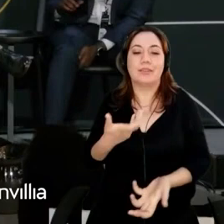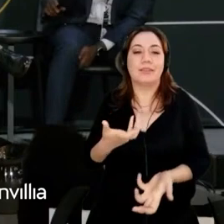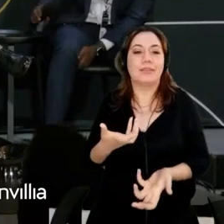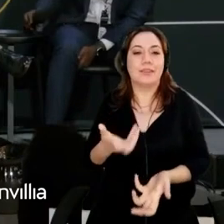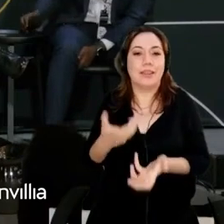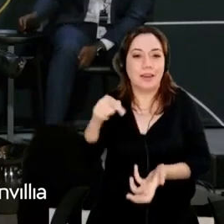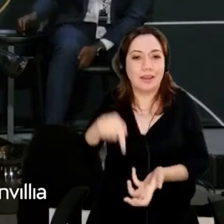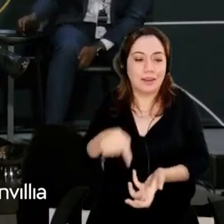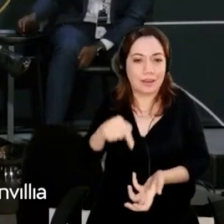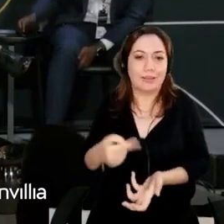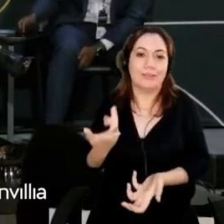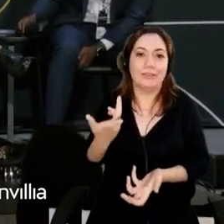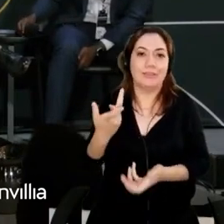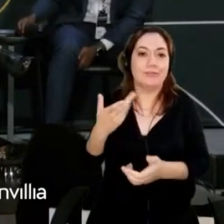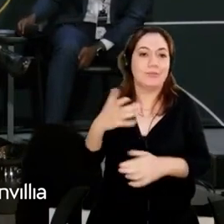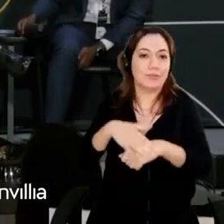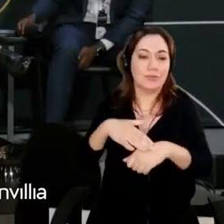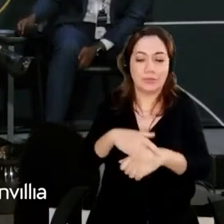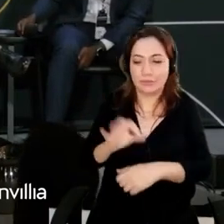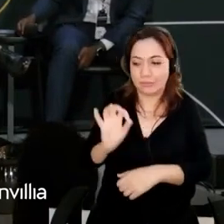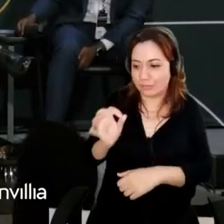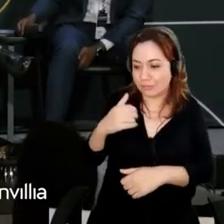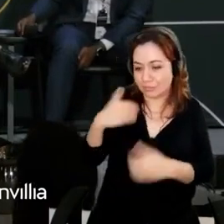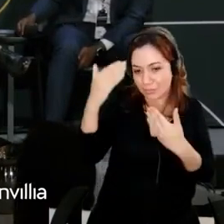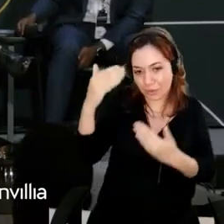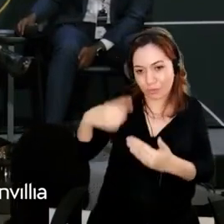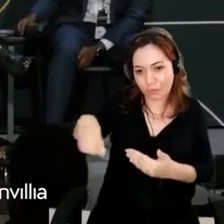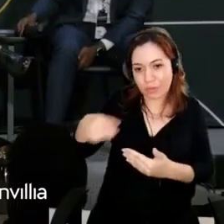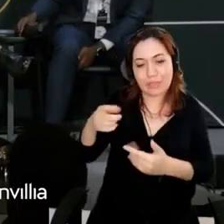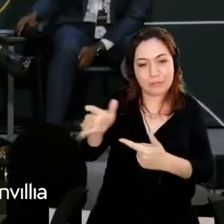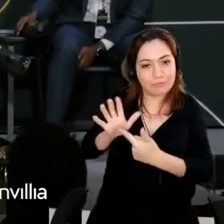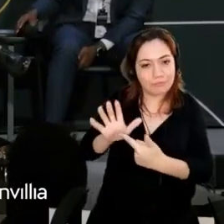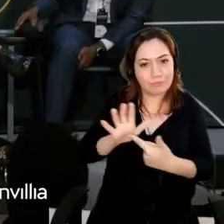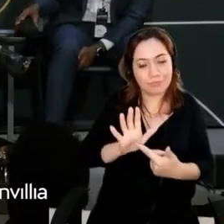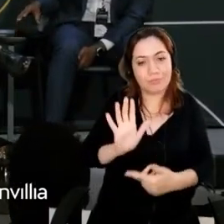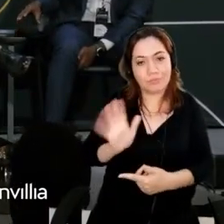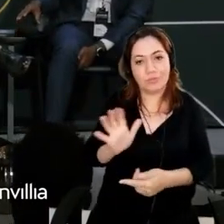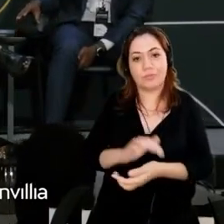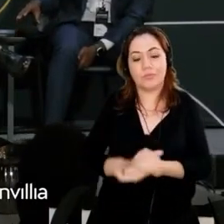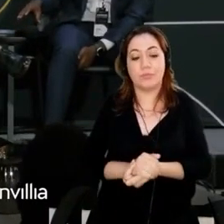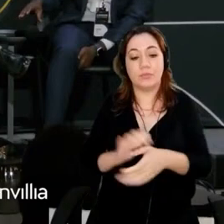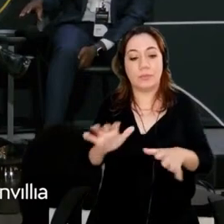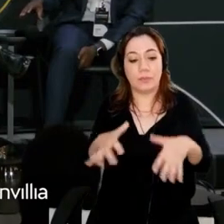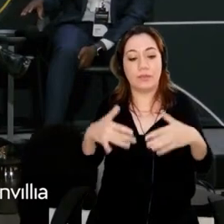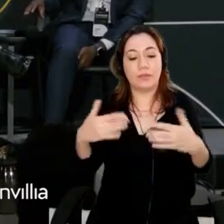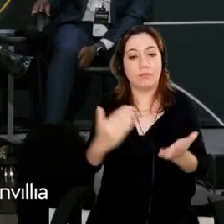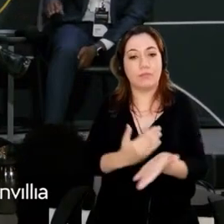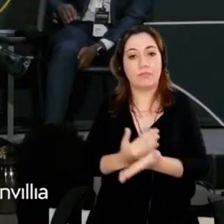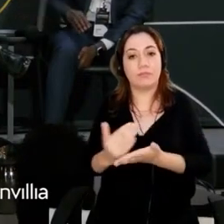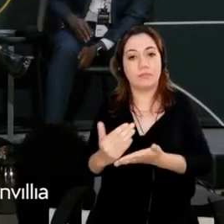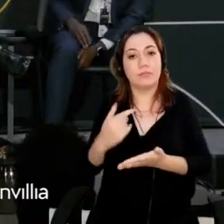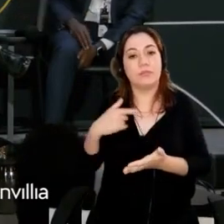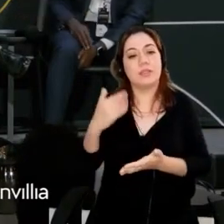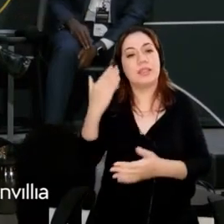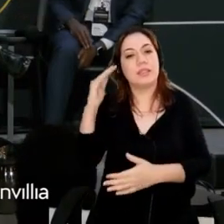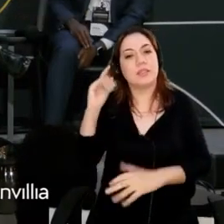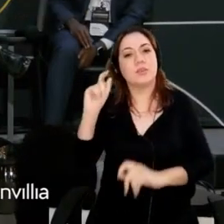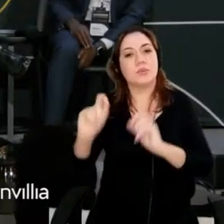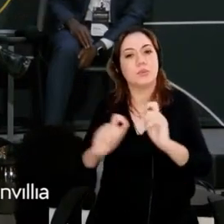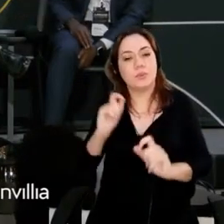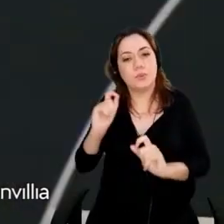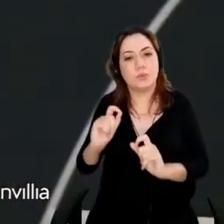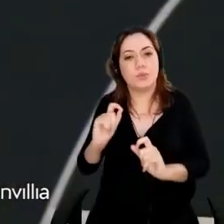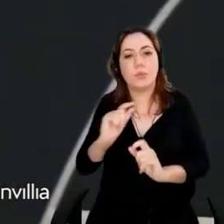Thank you for the introduction, everybody. So let's start understanding a little bit about what you have been